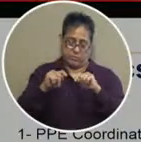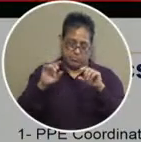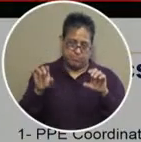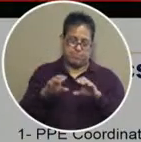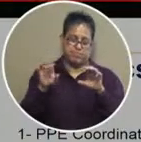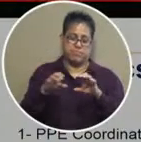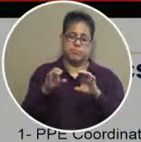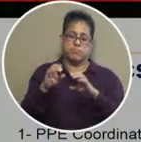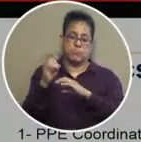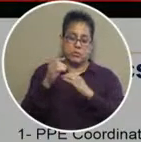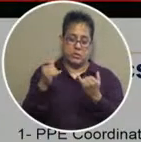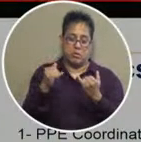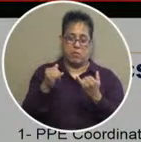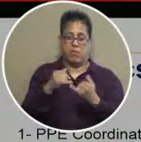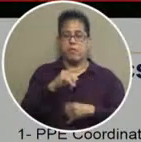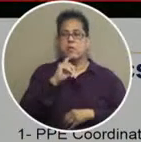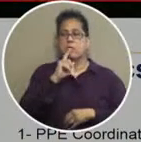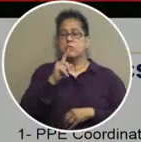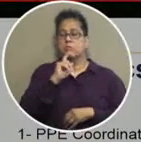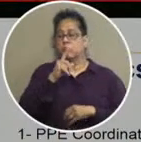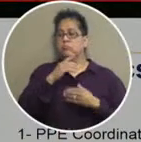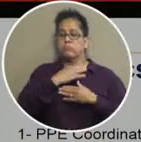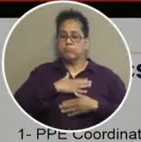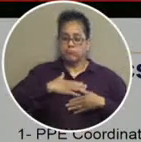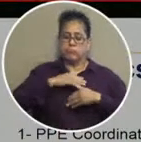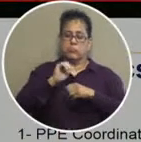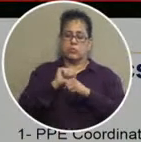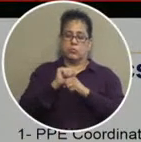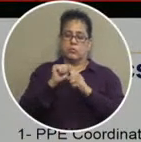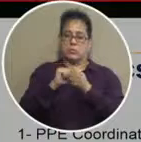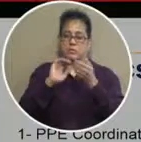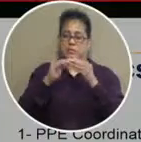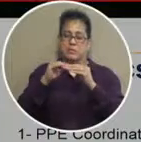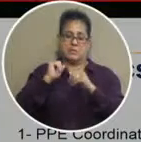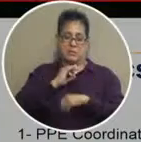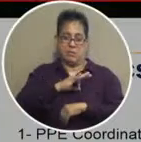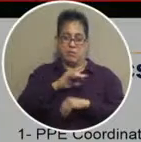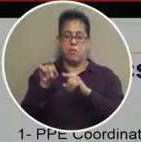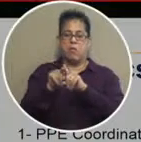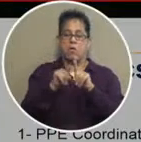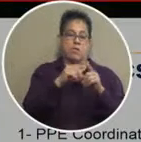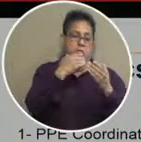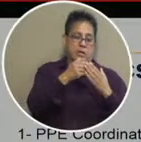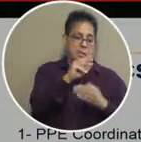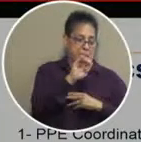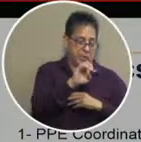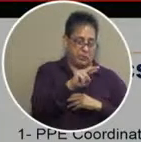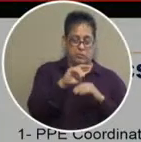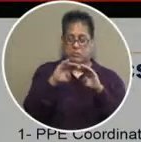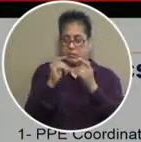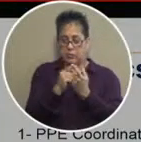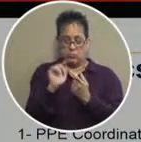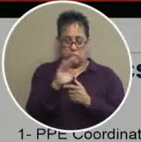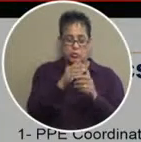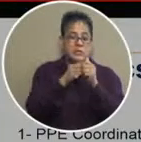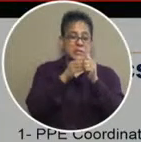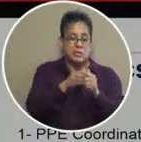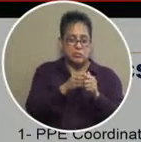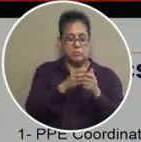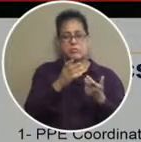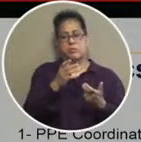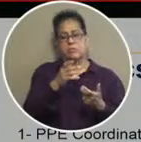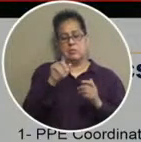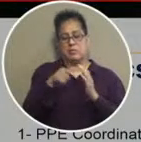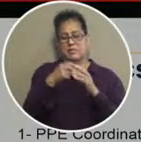dedication today. It has been a great pleasure to work with them on all of this. I also want to thank the Mayor and City Council for their leadership and guidance during